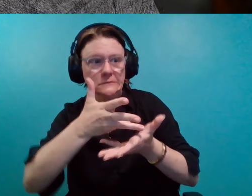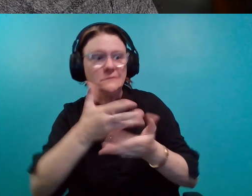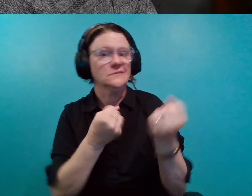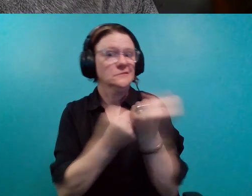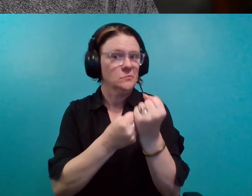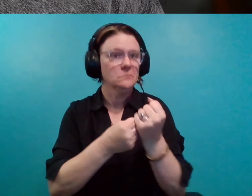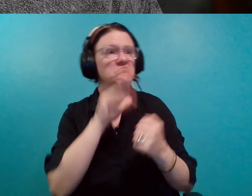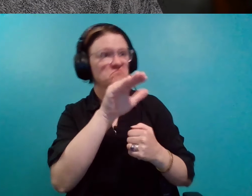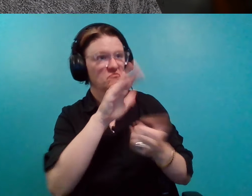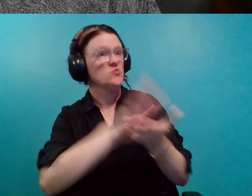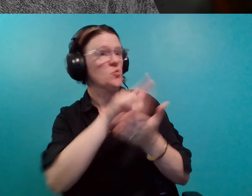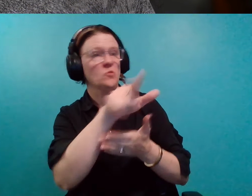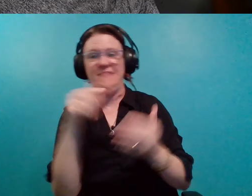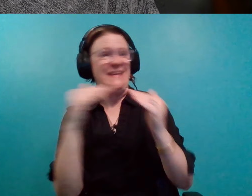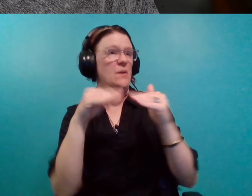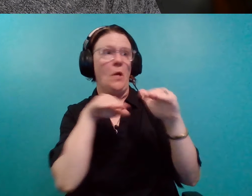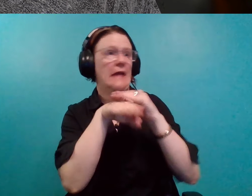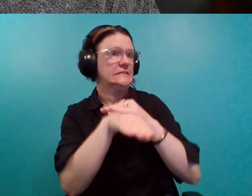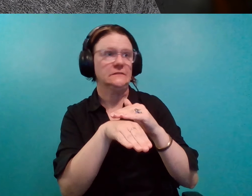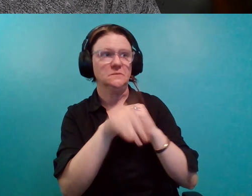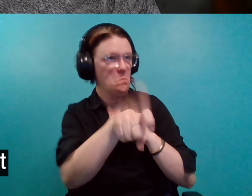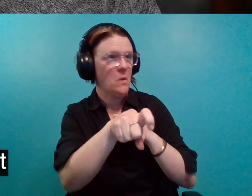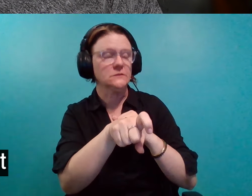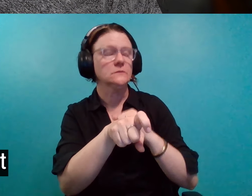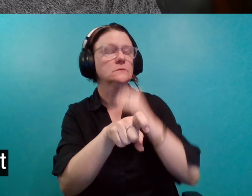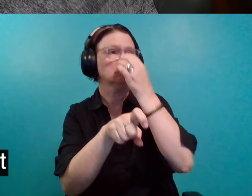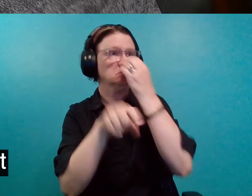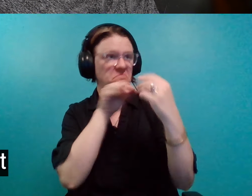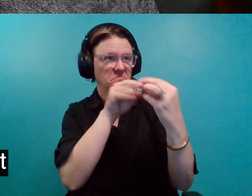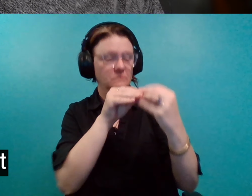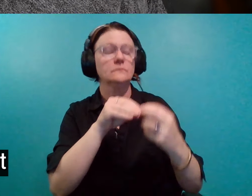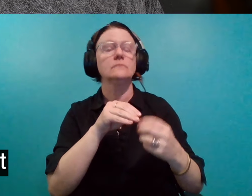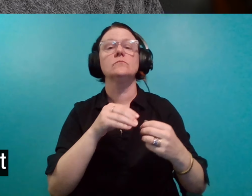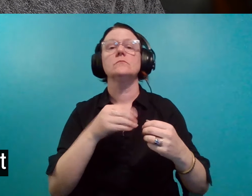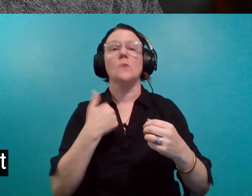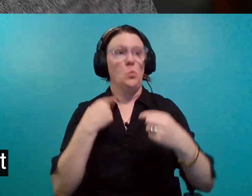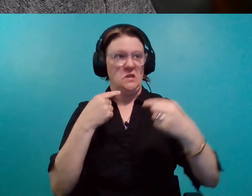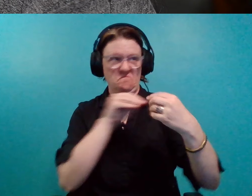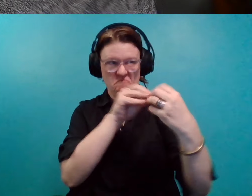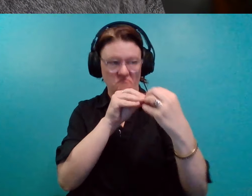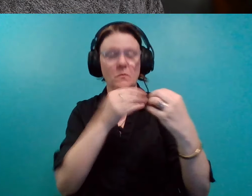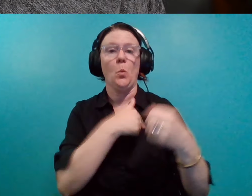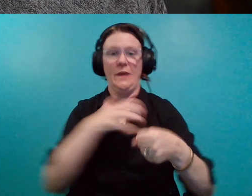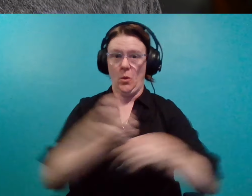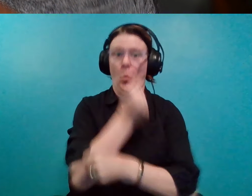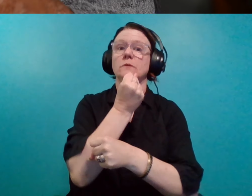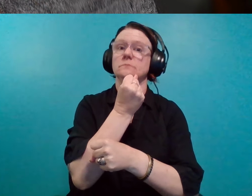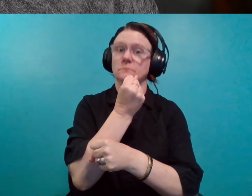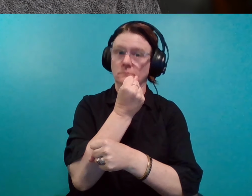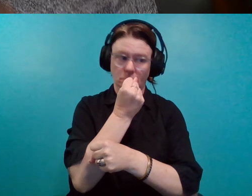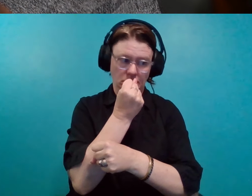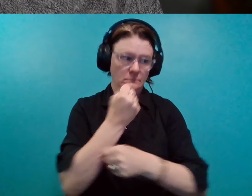have to provide her with equal education at the school. And so we ended up winning an argument, and I ended up being able